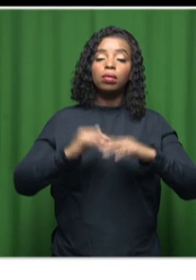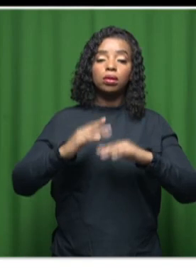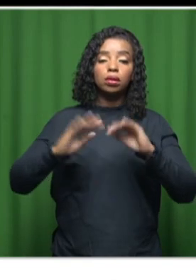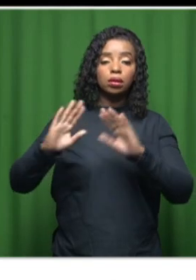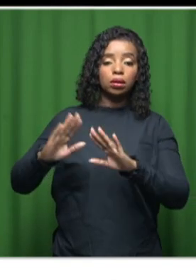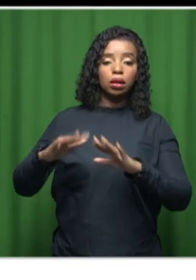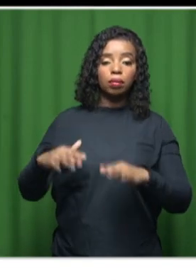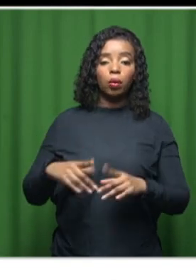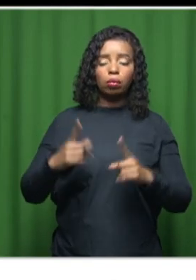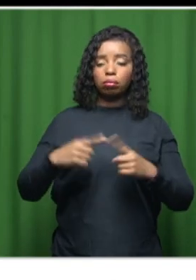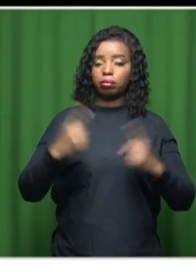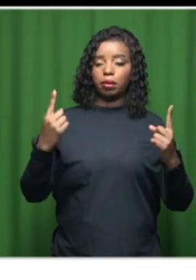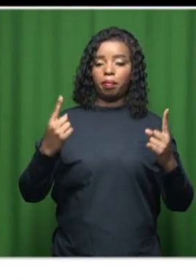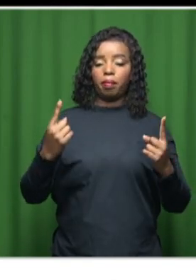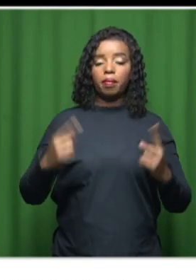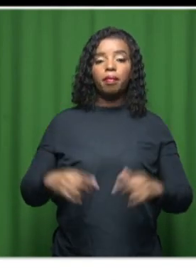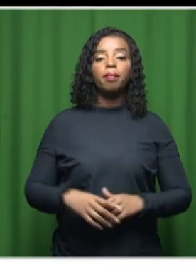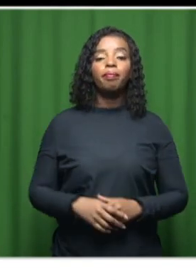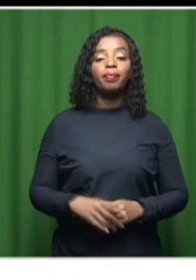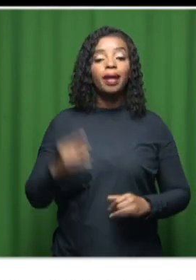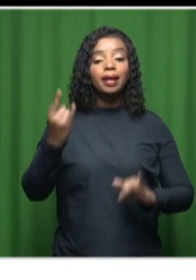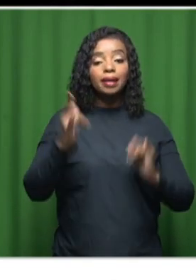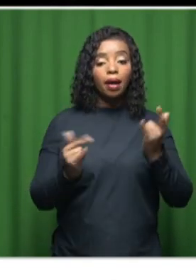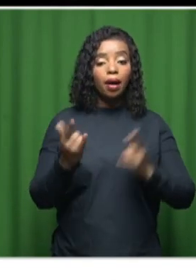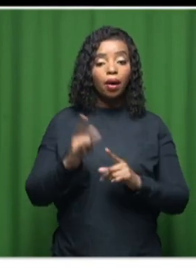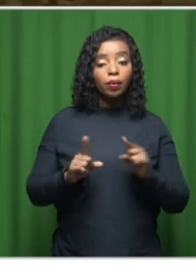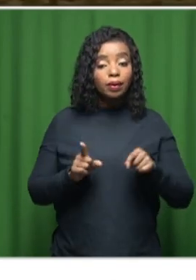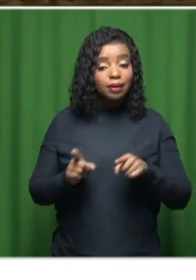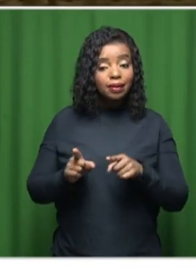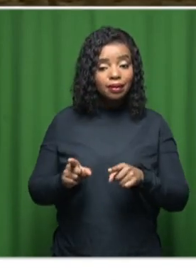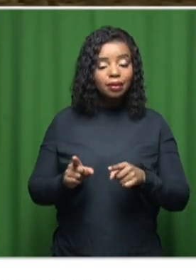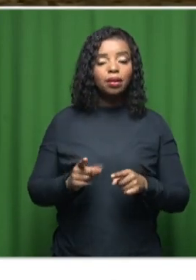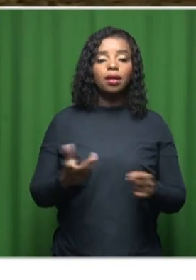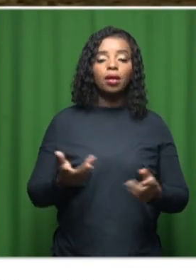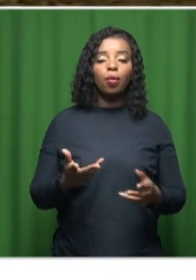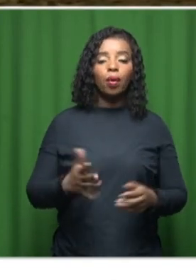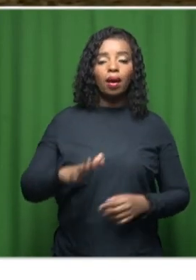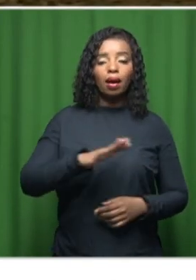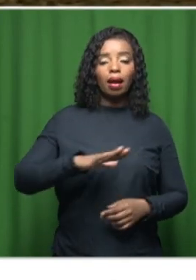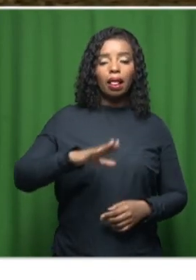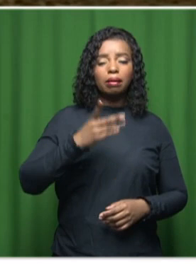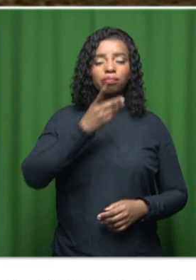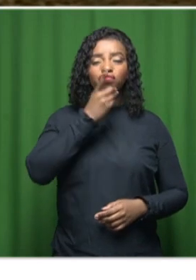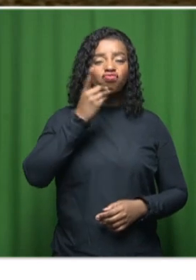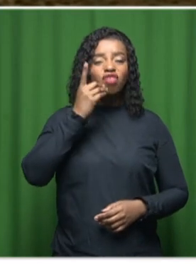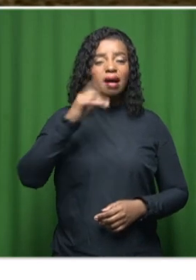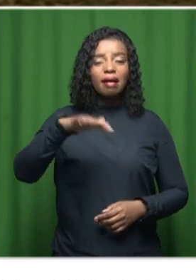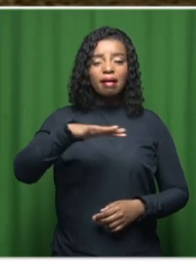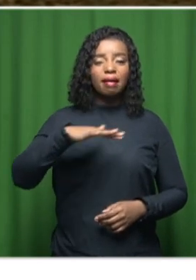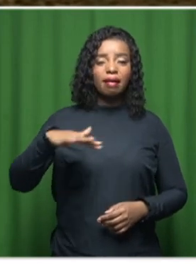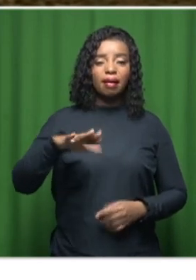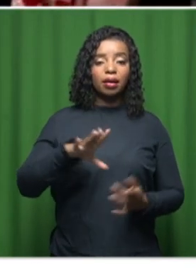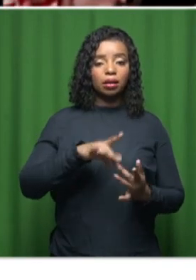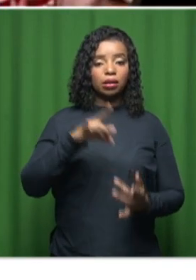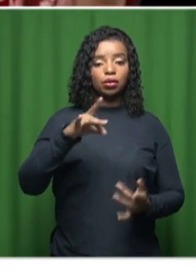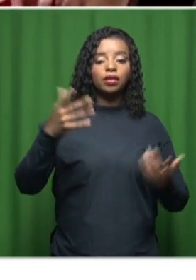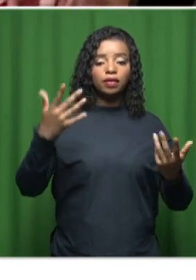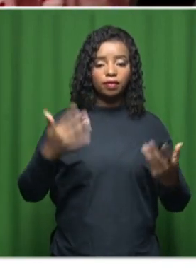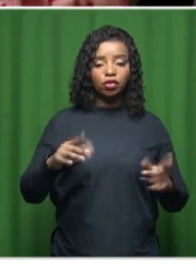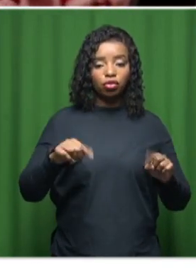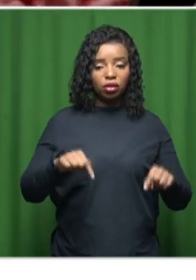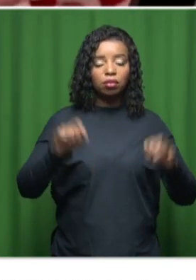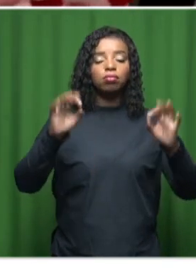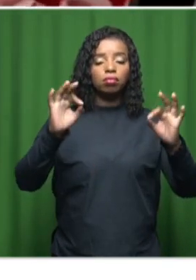modern society. The town, situated in the dry terrains of the Karoo, has been chosen as a